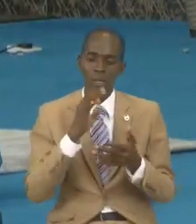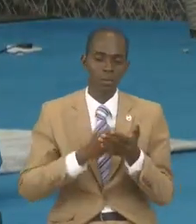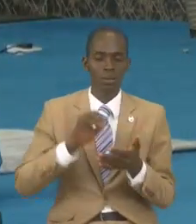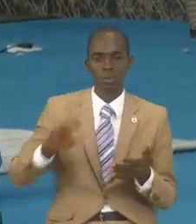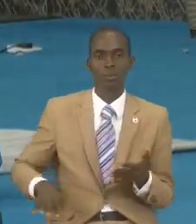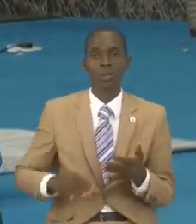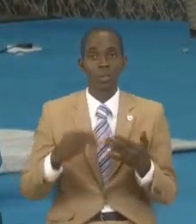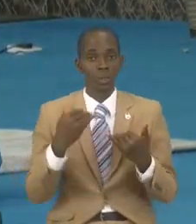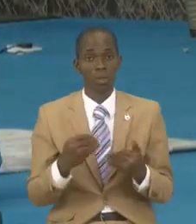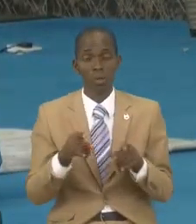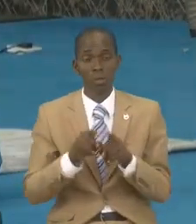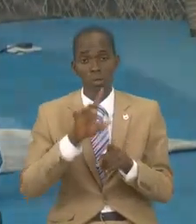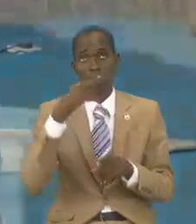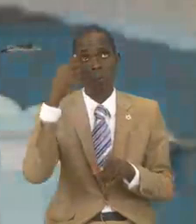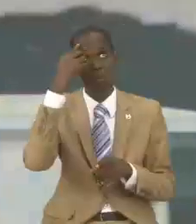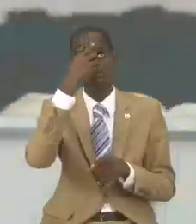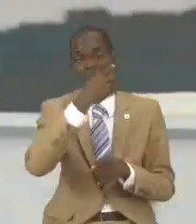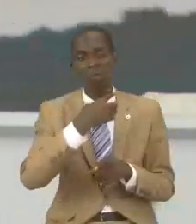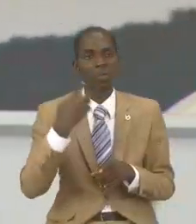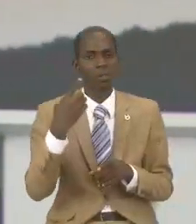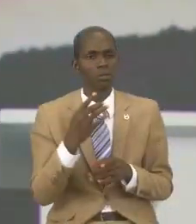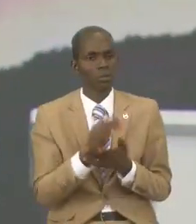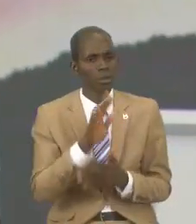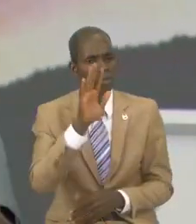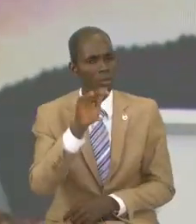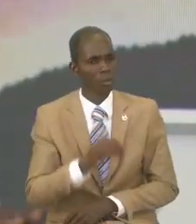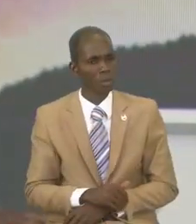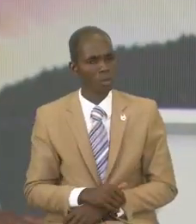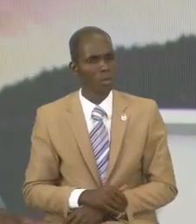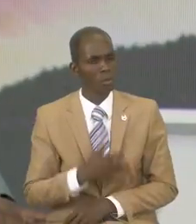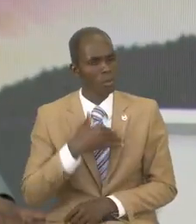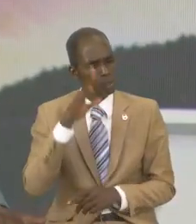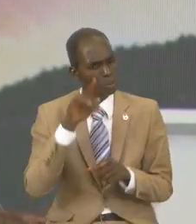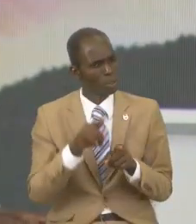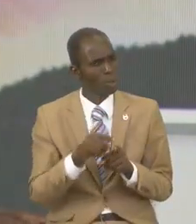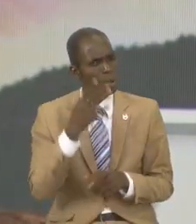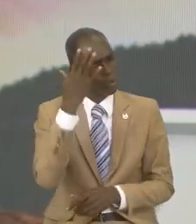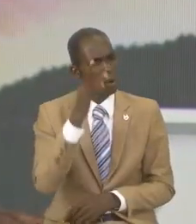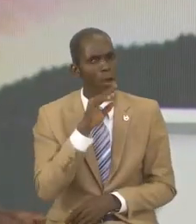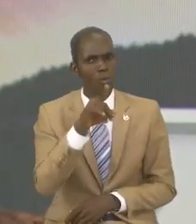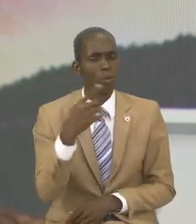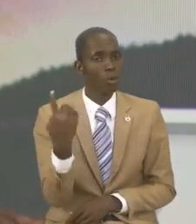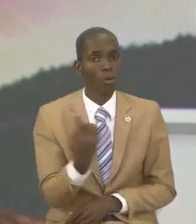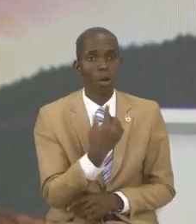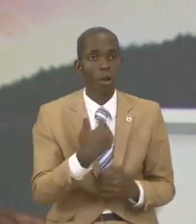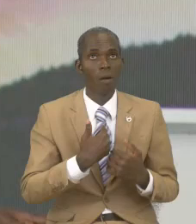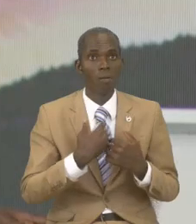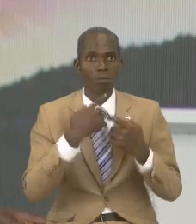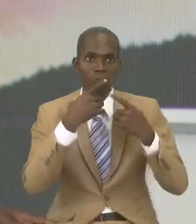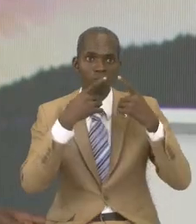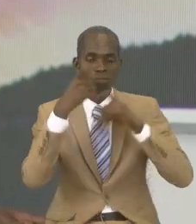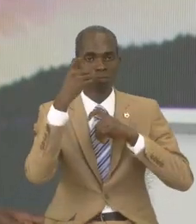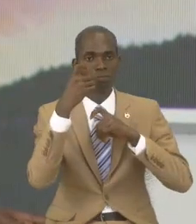the look on your face. Somebody says, you are a brother, why are you always wearing an angry look? Nobody